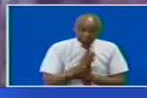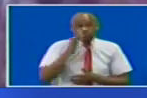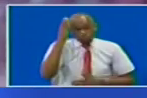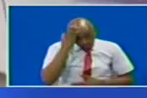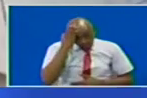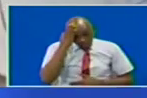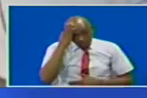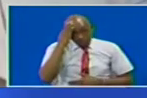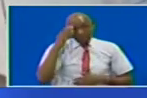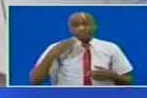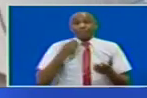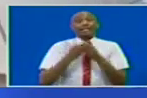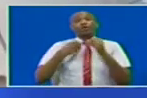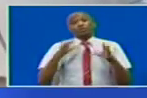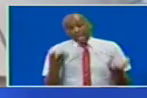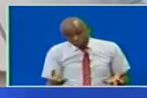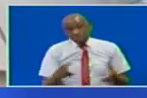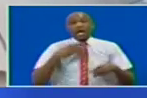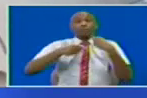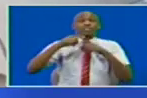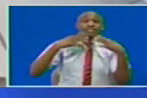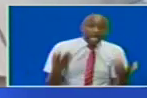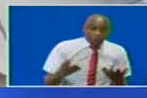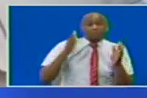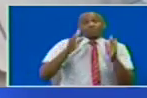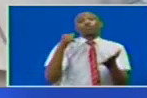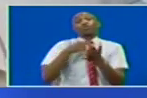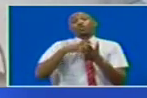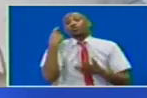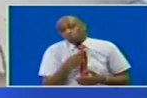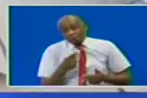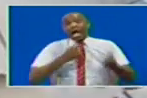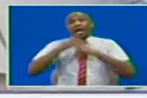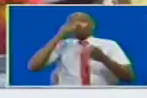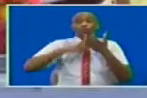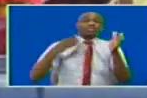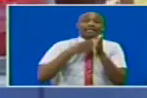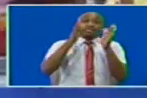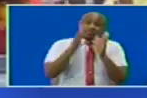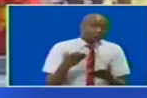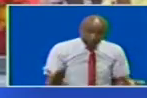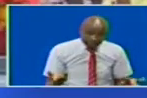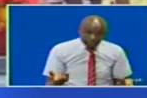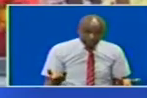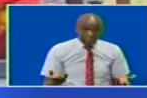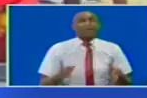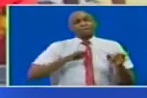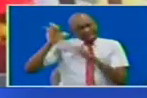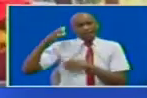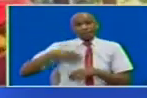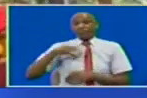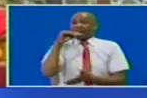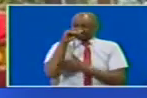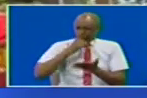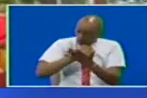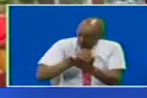Kwa uchunguzi huu unaenda vipi, umefika wapi, ni nani mhusika, ni hatua gani ambayo imechukuliwa ni gani. Some parliamentarians are asking for a lifestyle